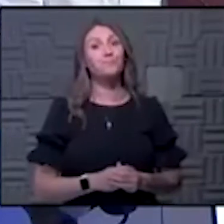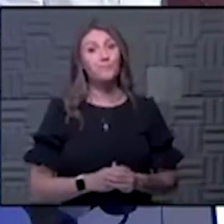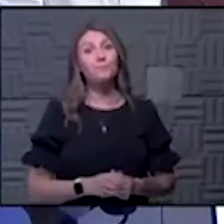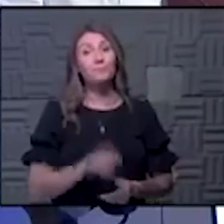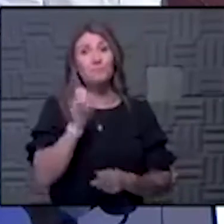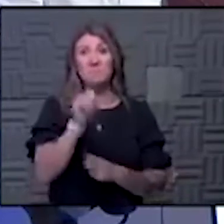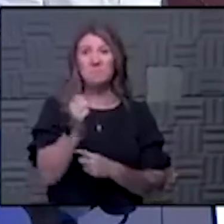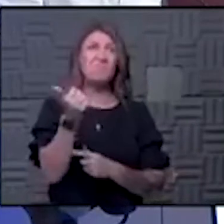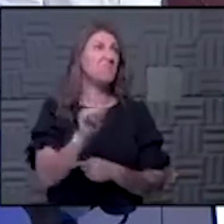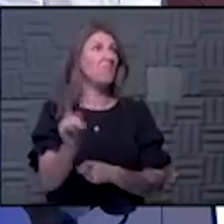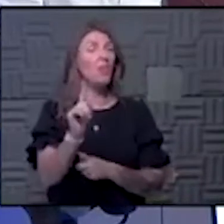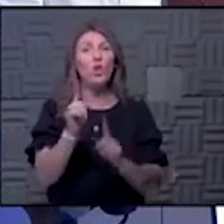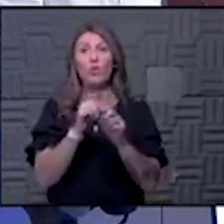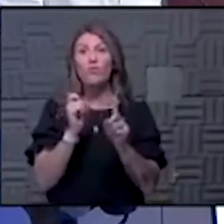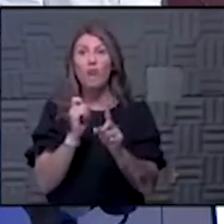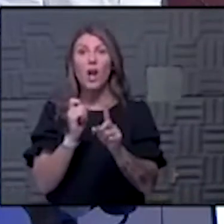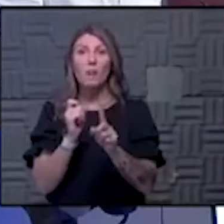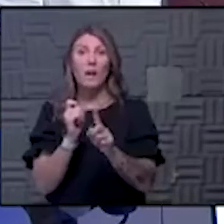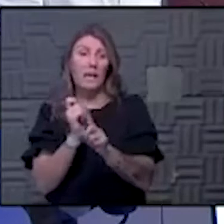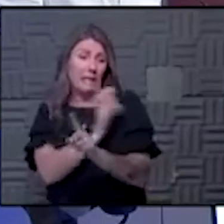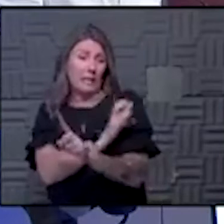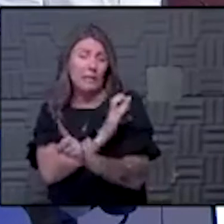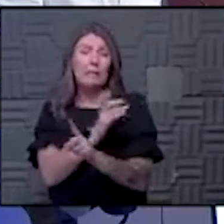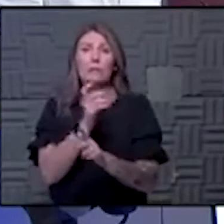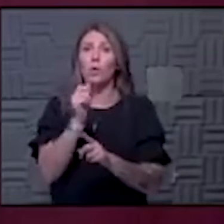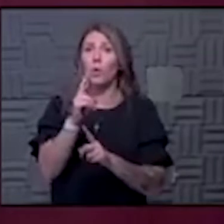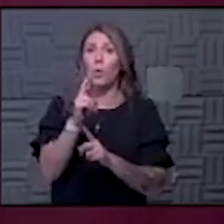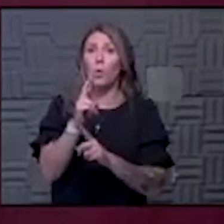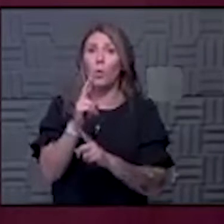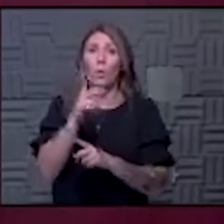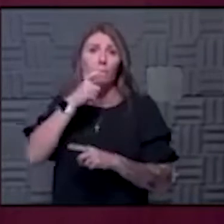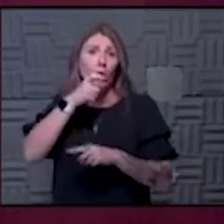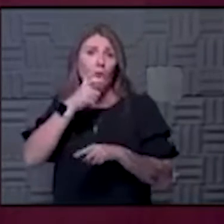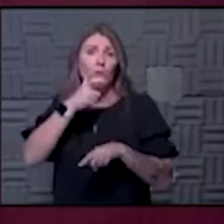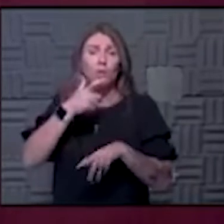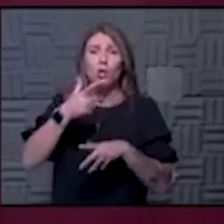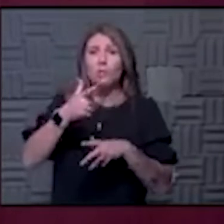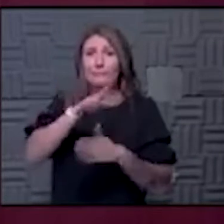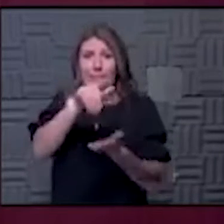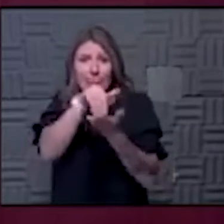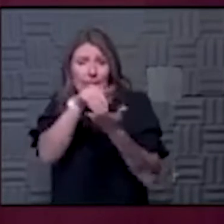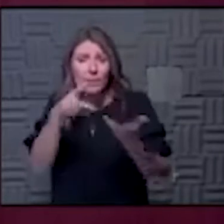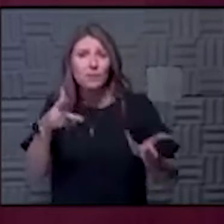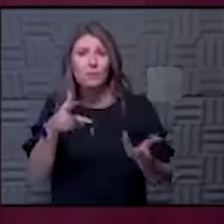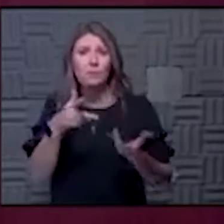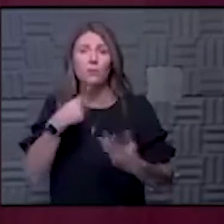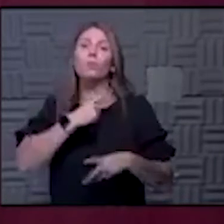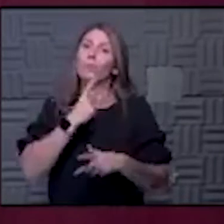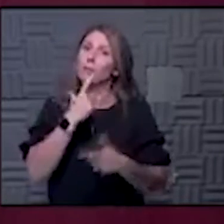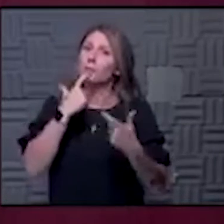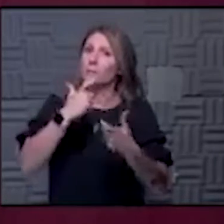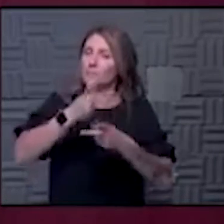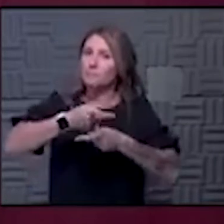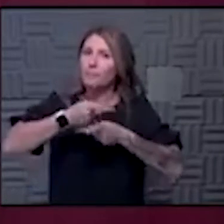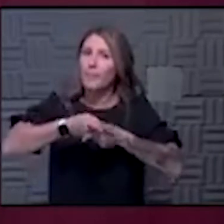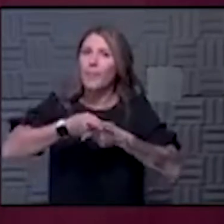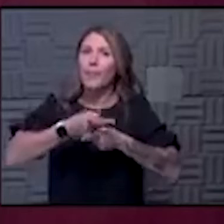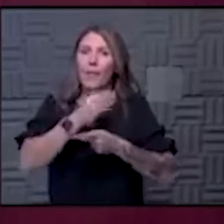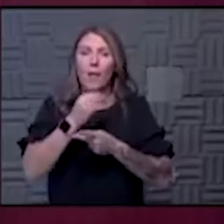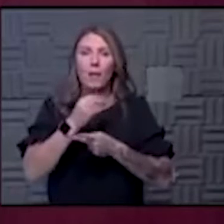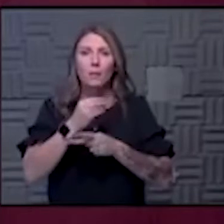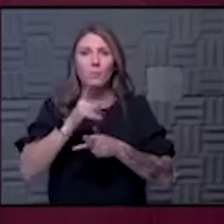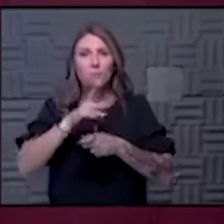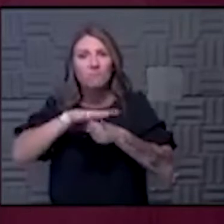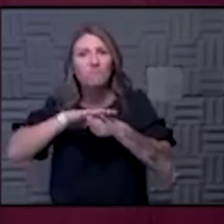can be anywhere from a clinical area to a phone call center. So it's something we watch very carefully, and we stress the symptom monitoring